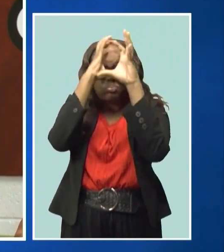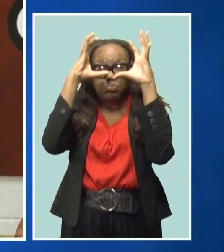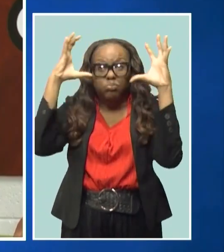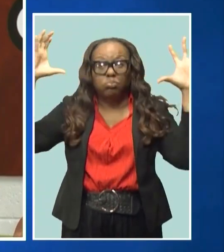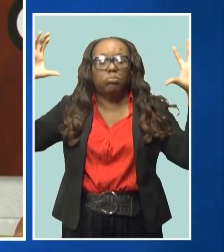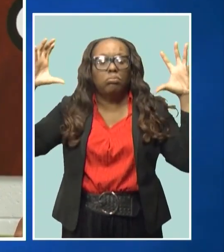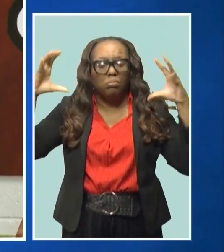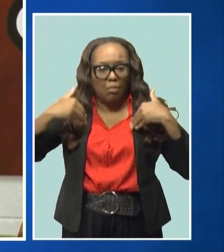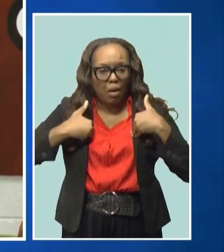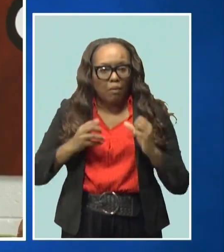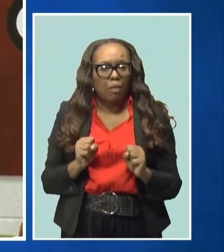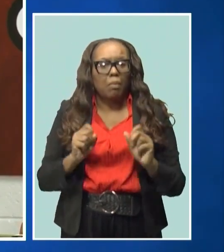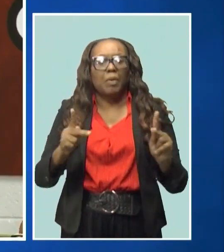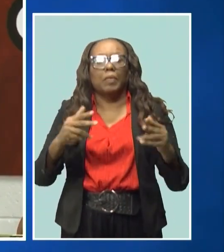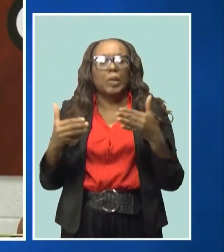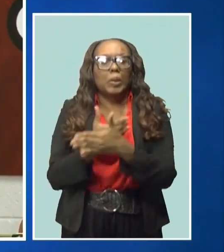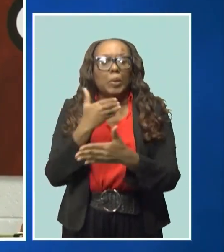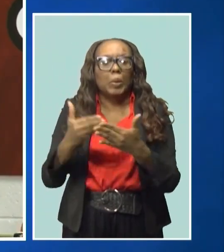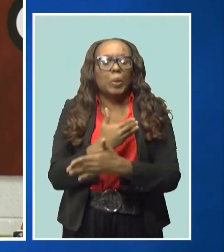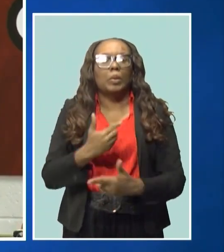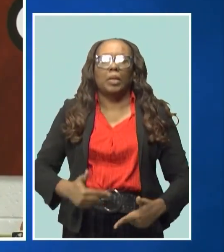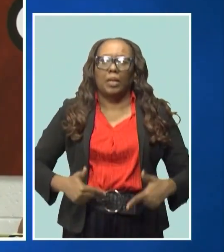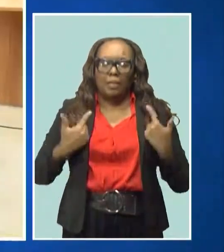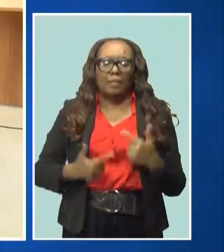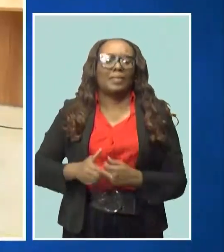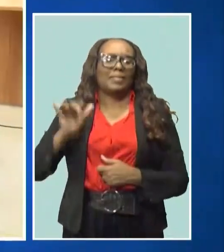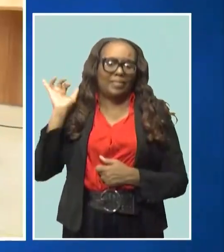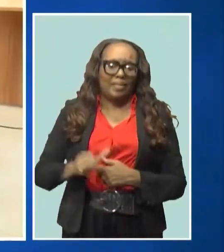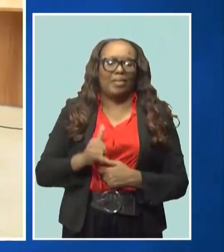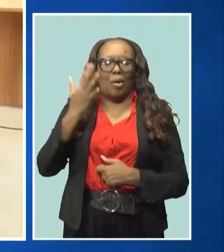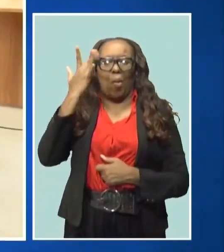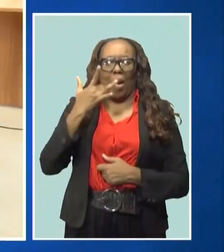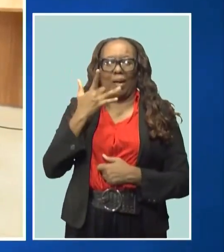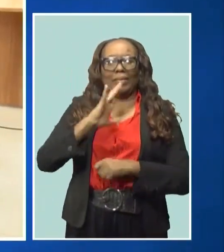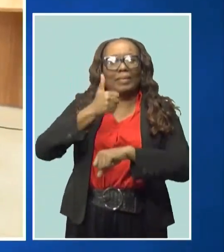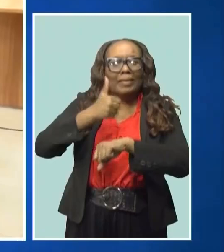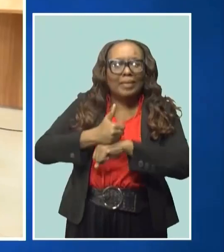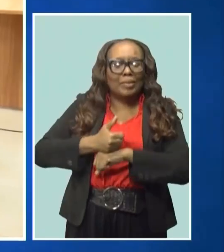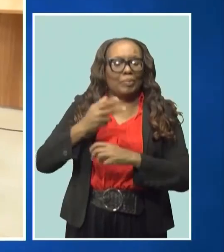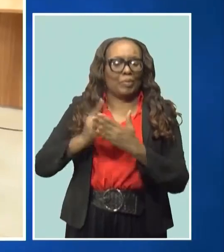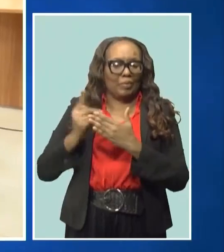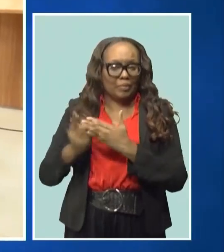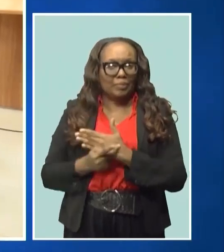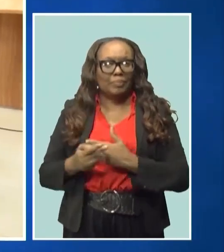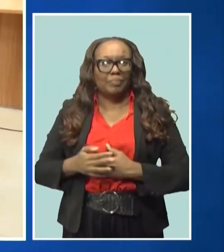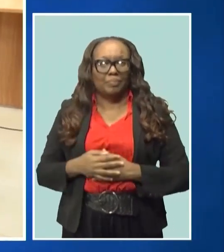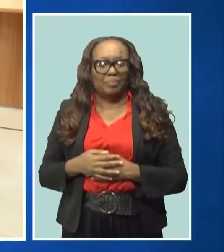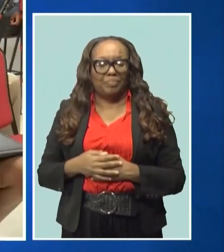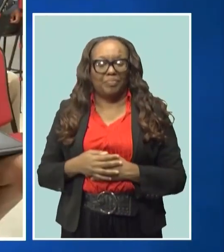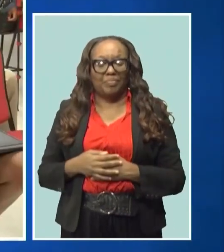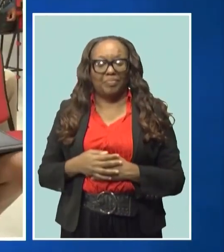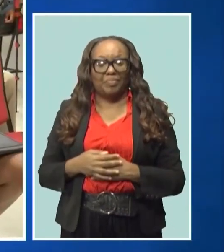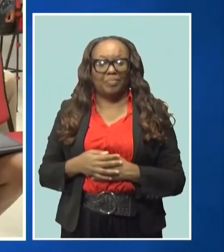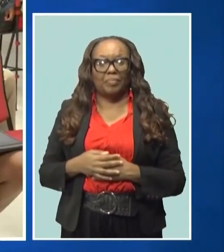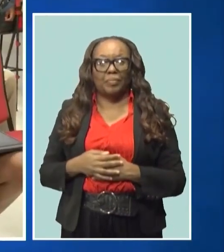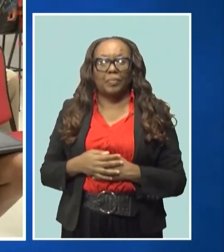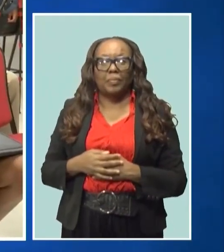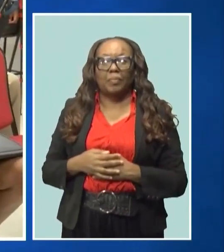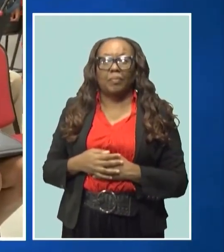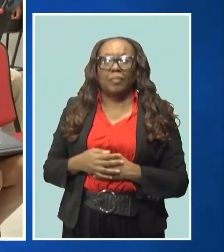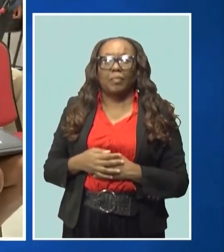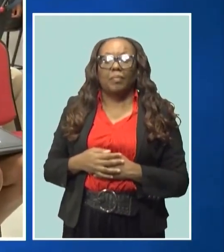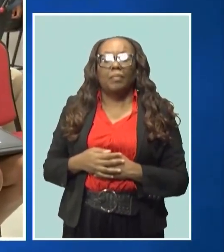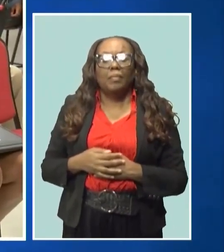actually create that life. That is what this program is about. I welcome to the fact that the program is going to be done during